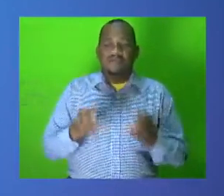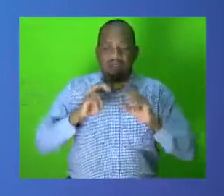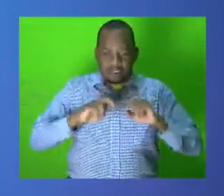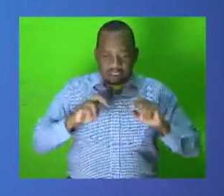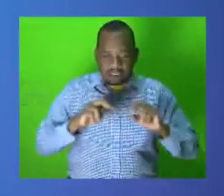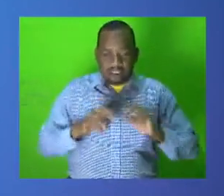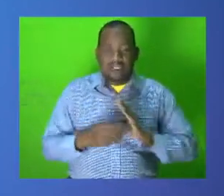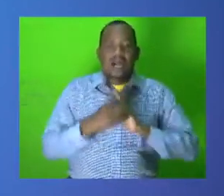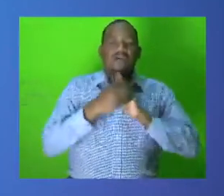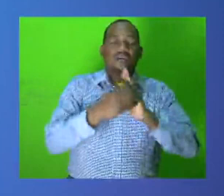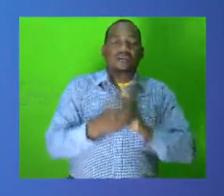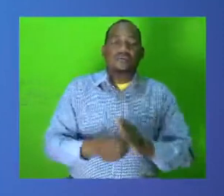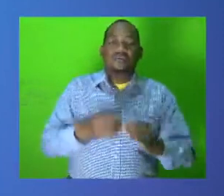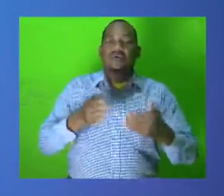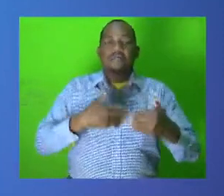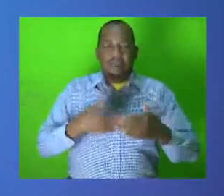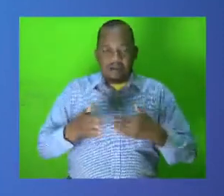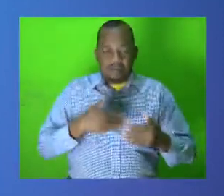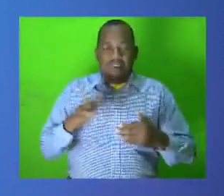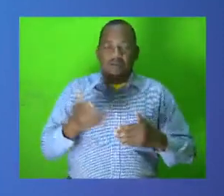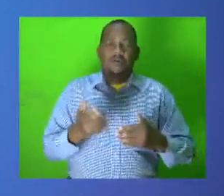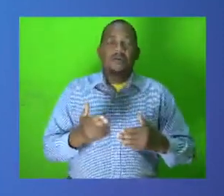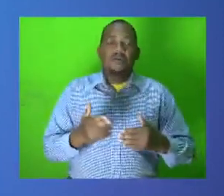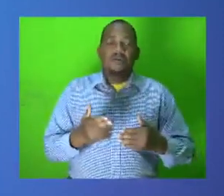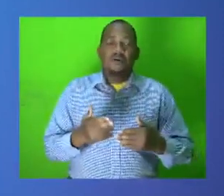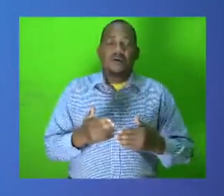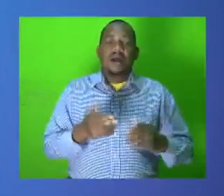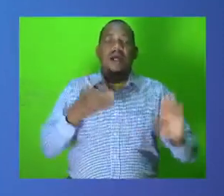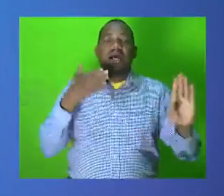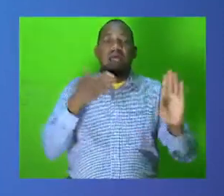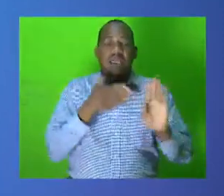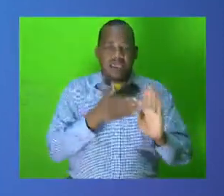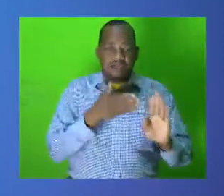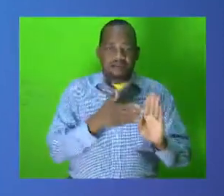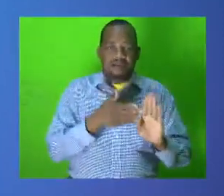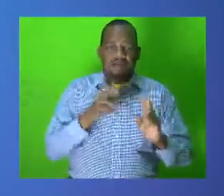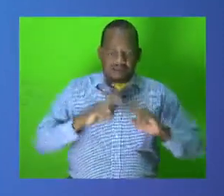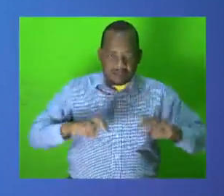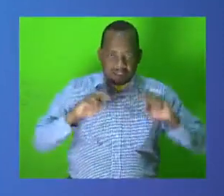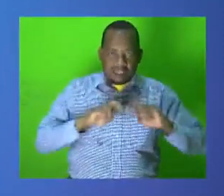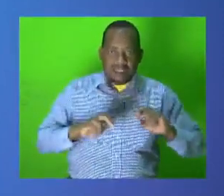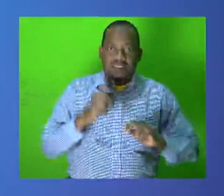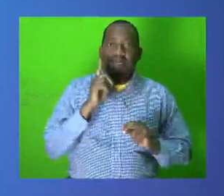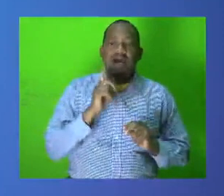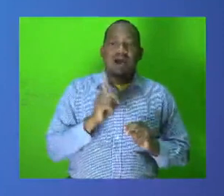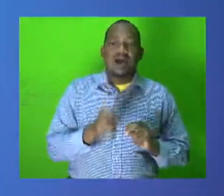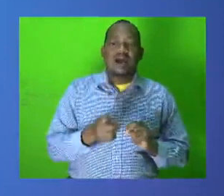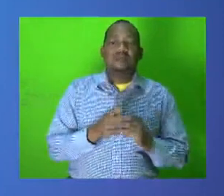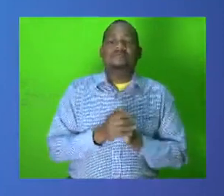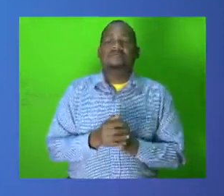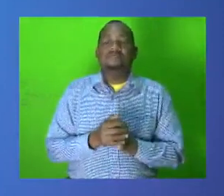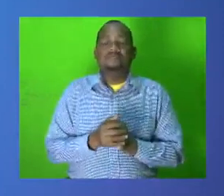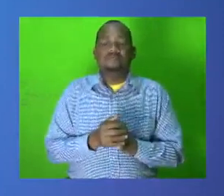the purpose or aims of research are as